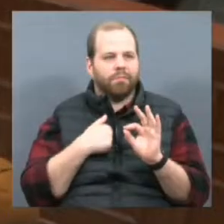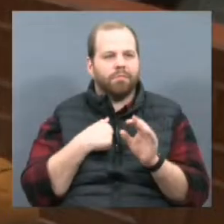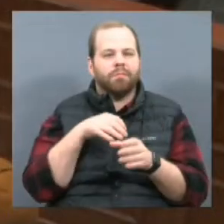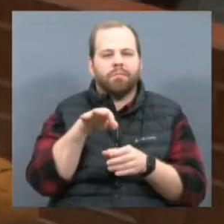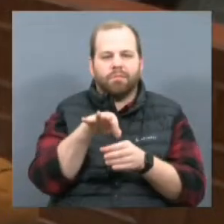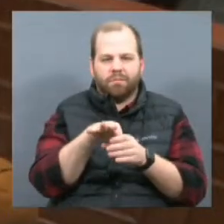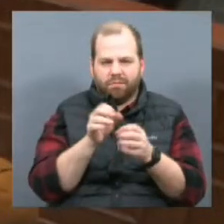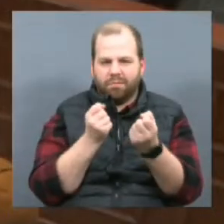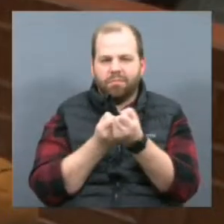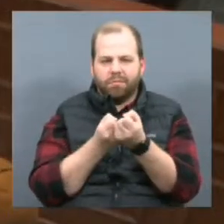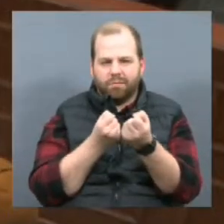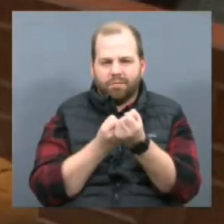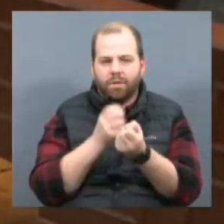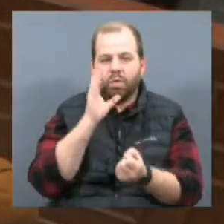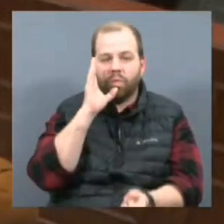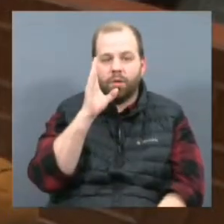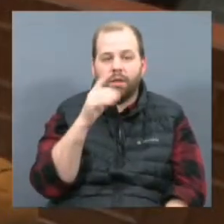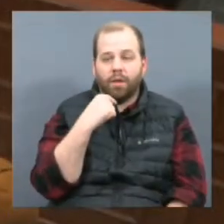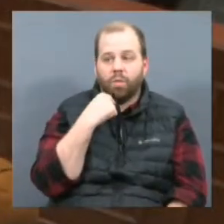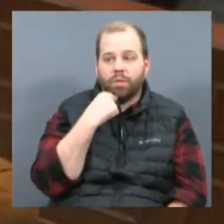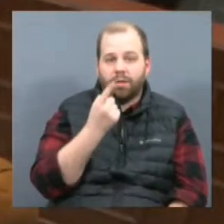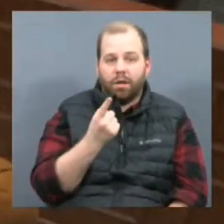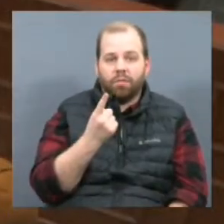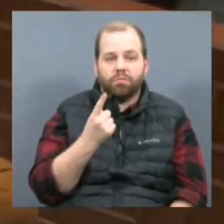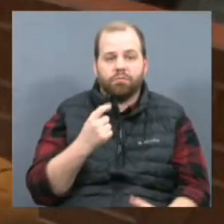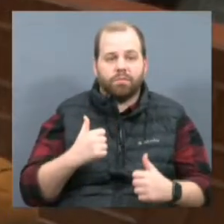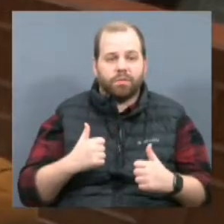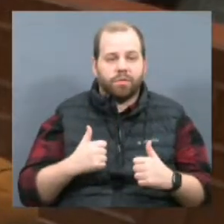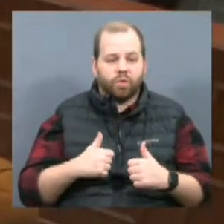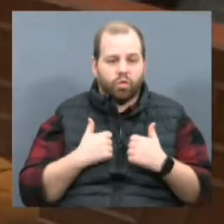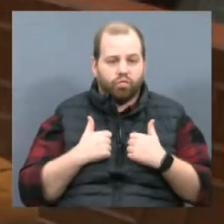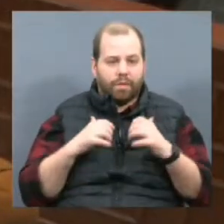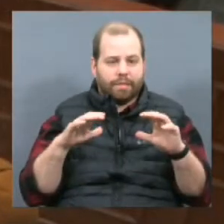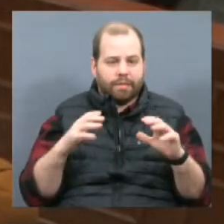favor of this, and I want to tell the residents why.